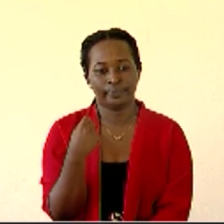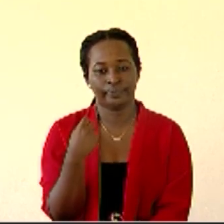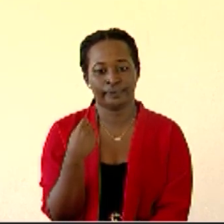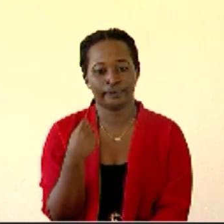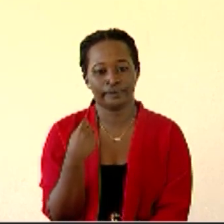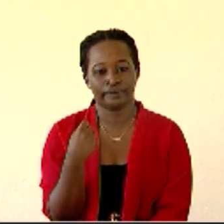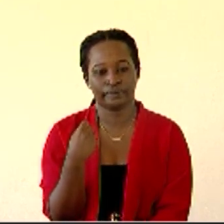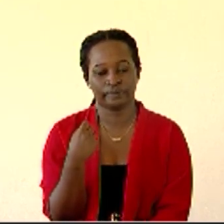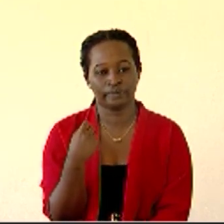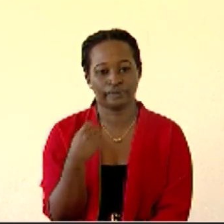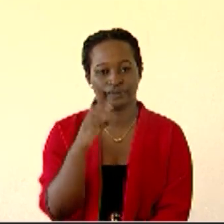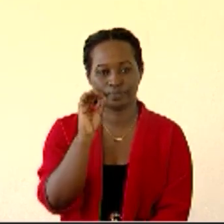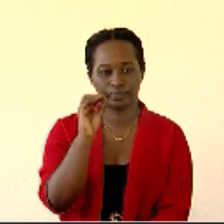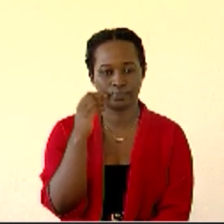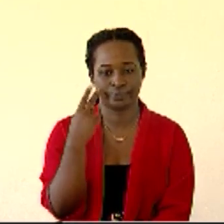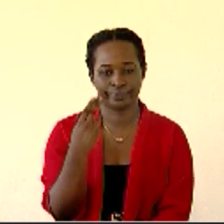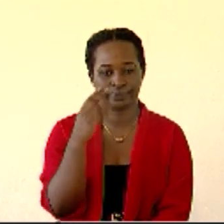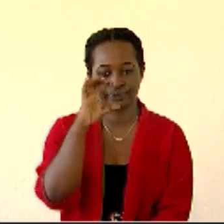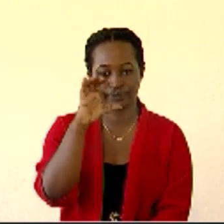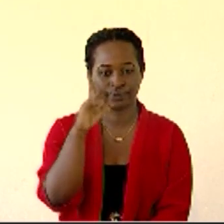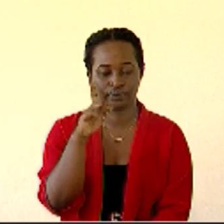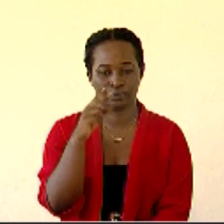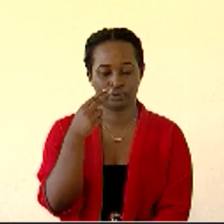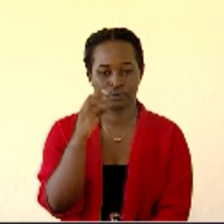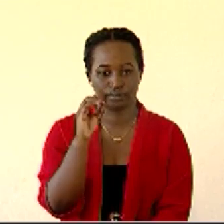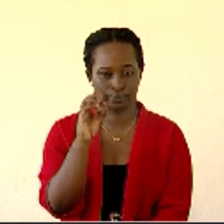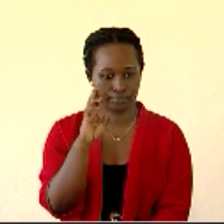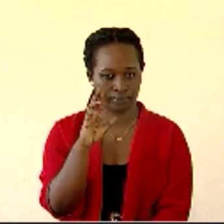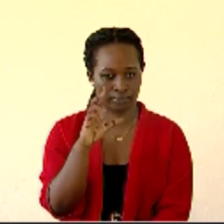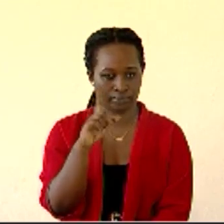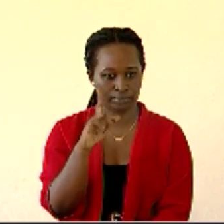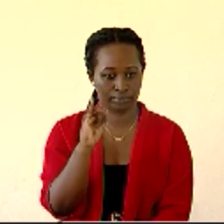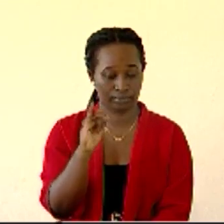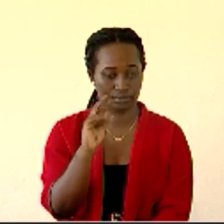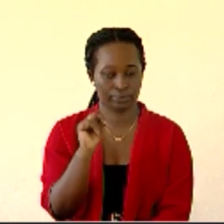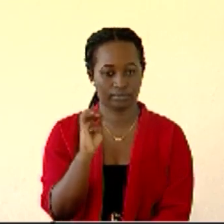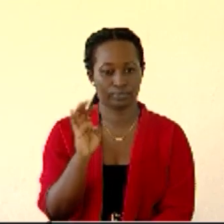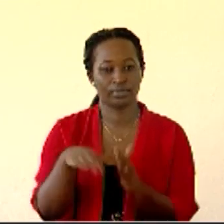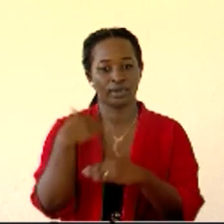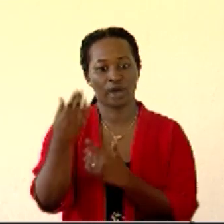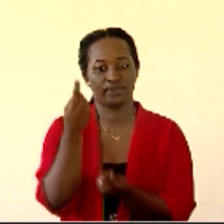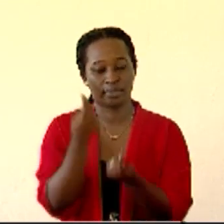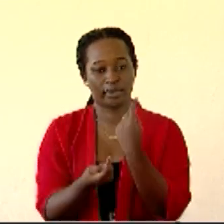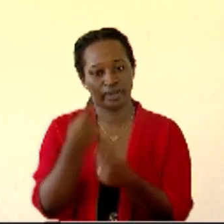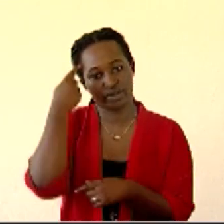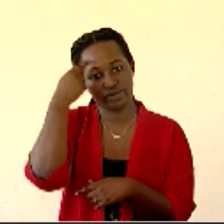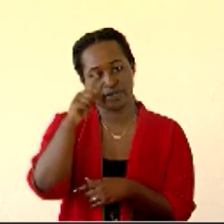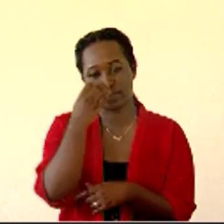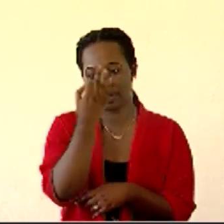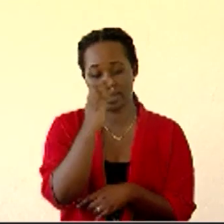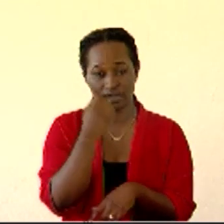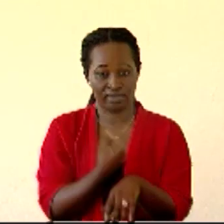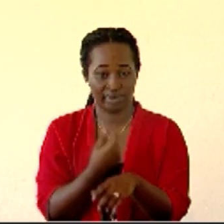C3H5 O2 chlorine. After boiling for half an hour with